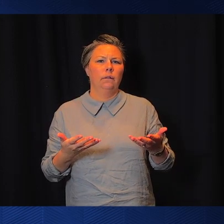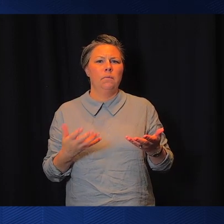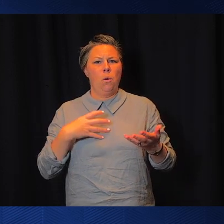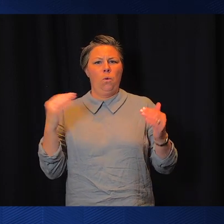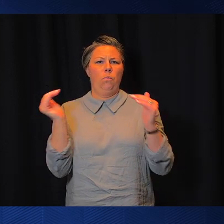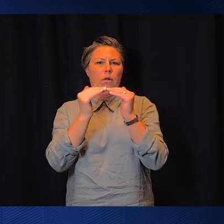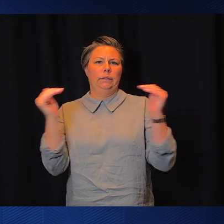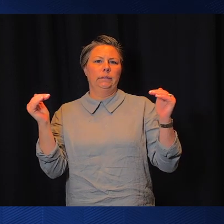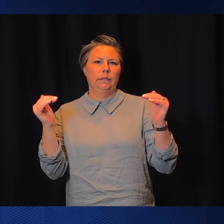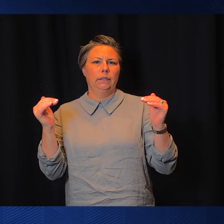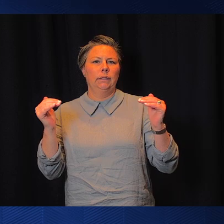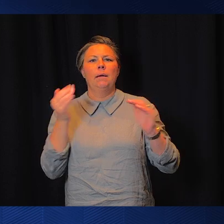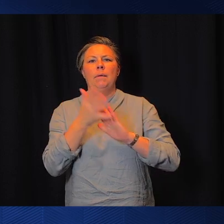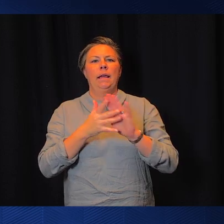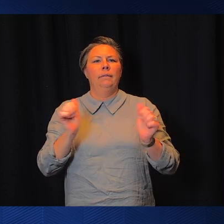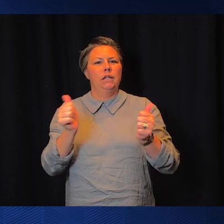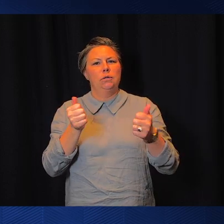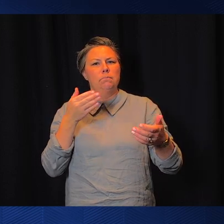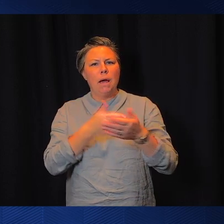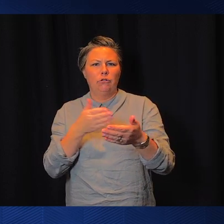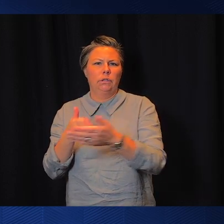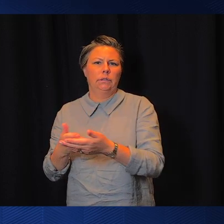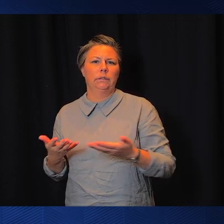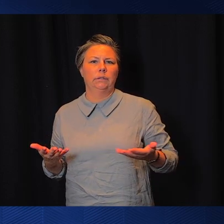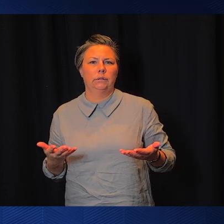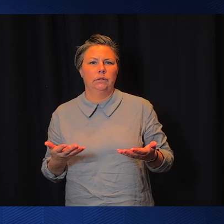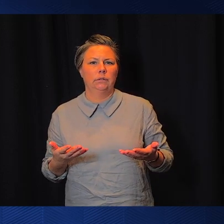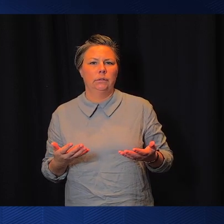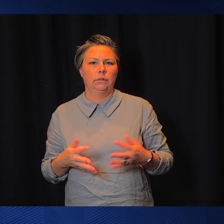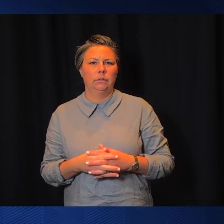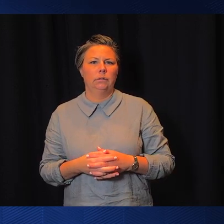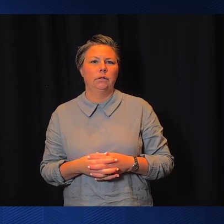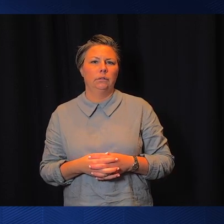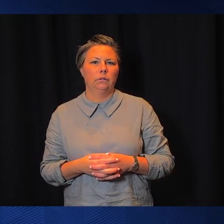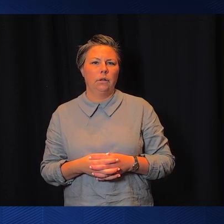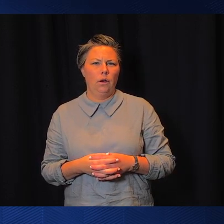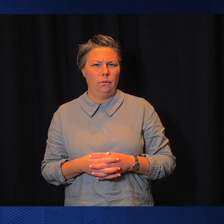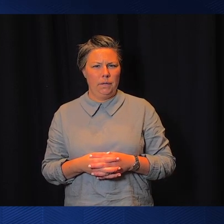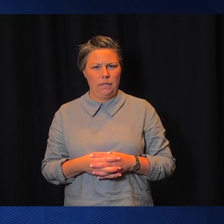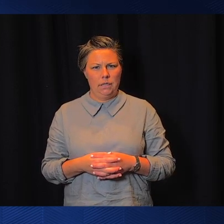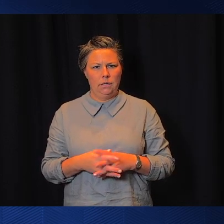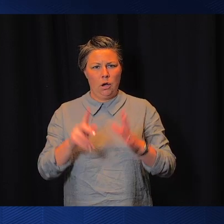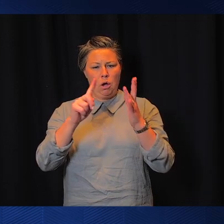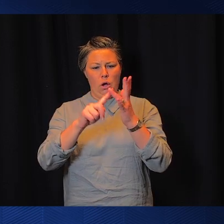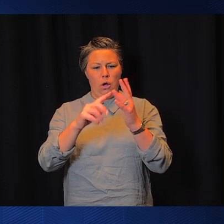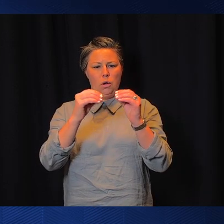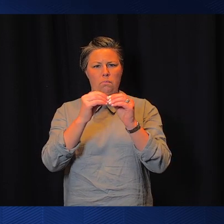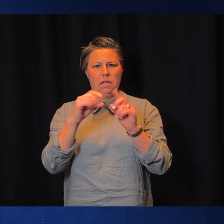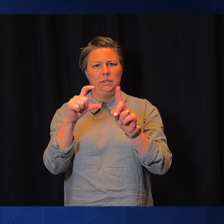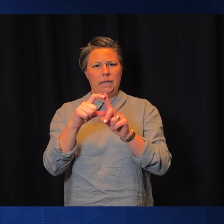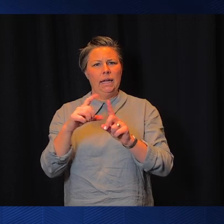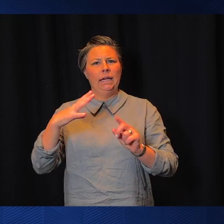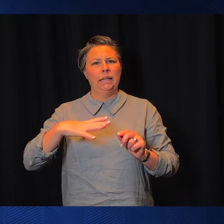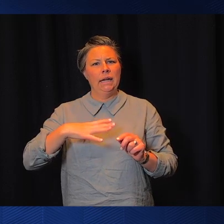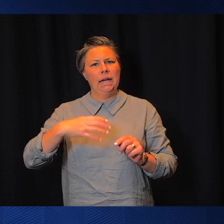barriers in our communities and support the capacity of OBDs to participate in